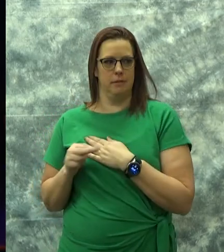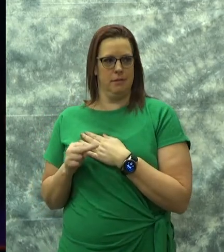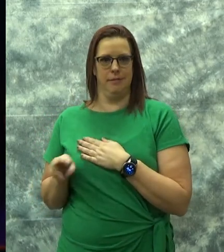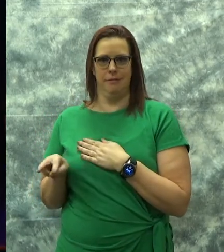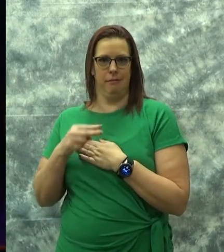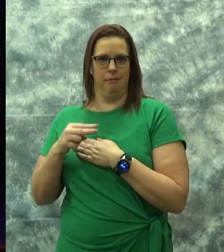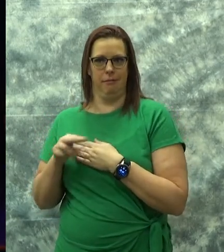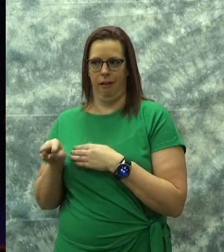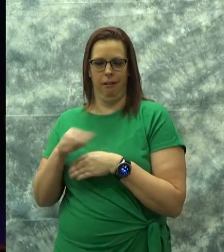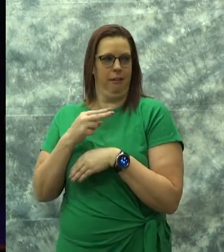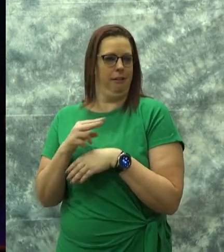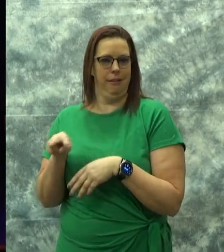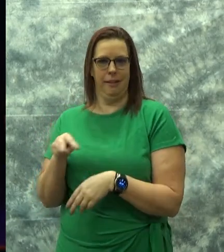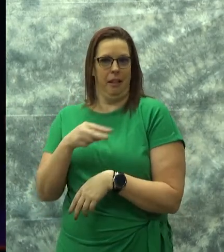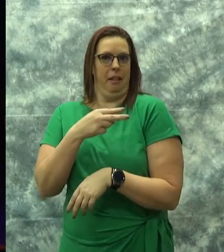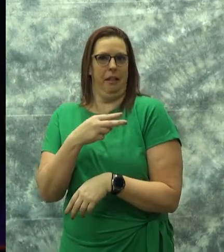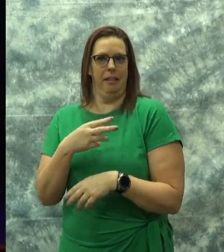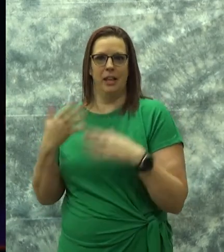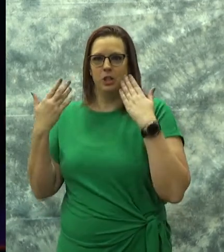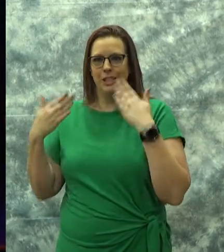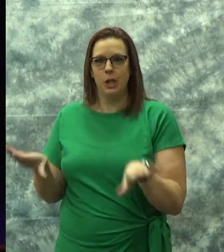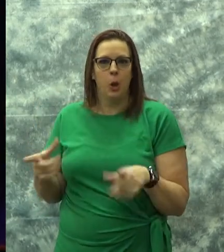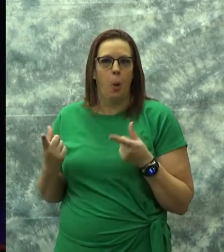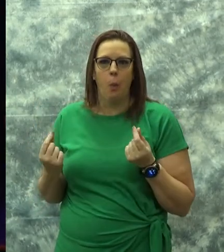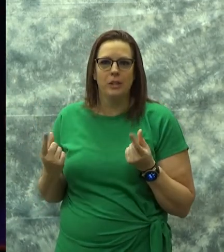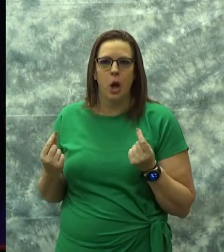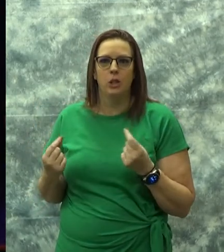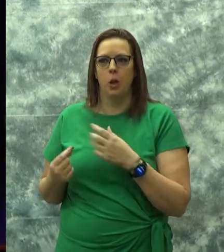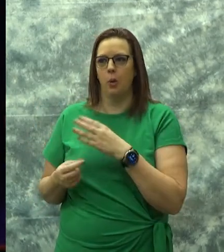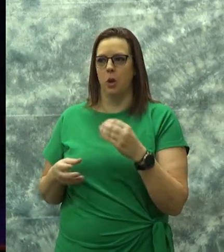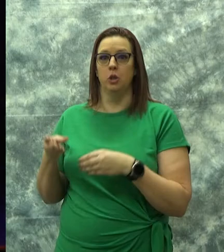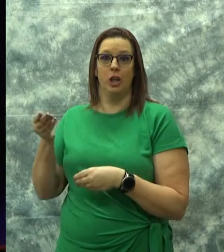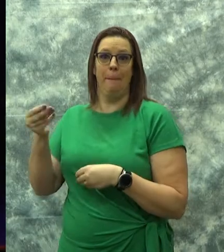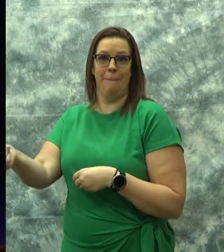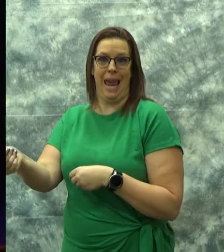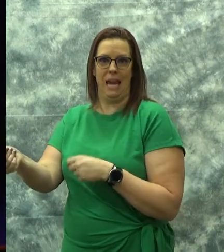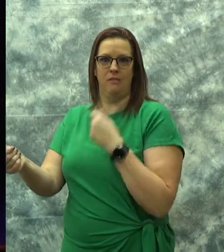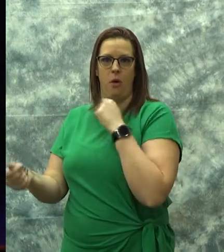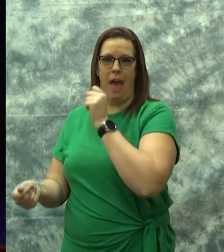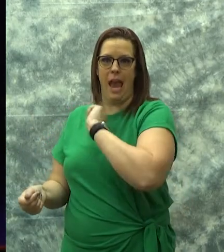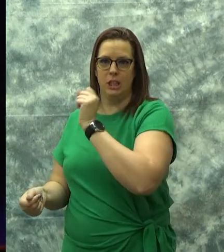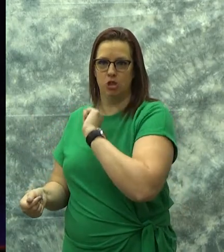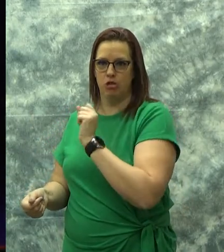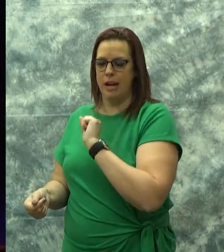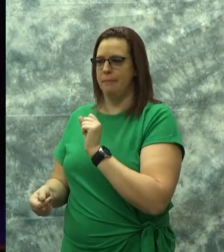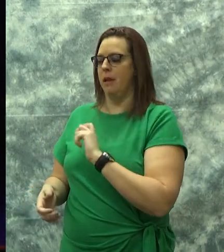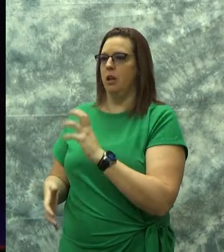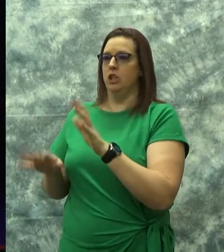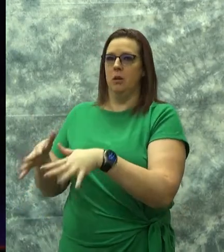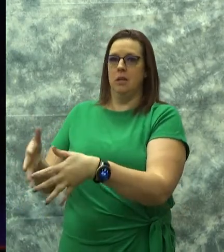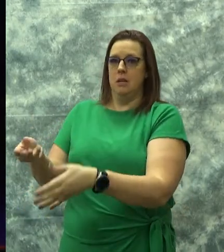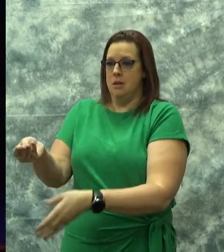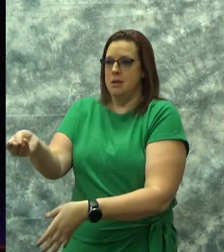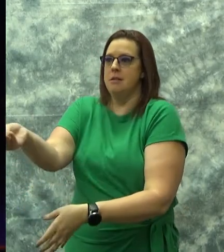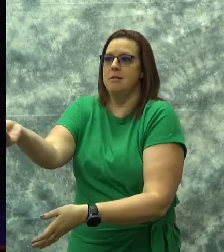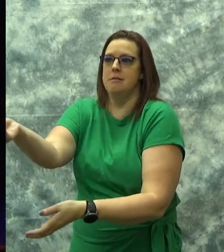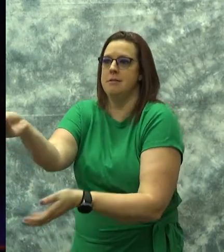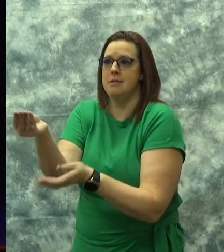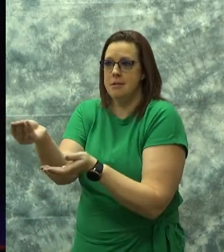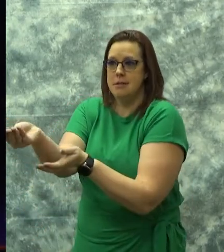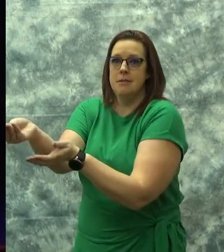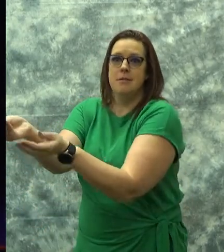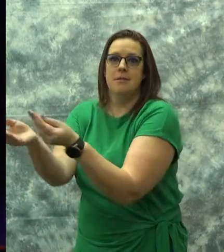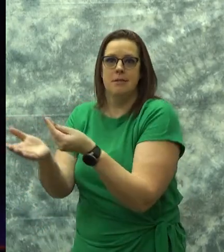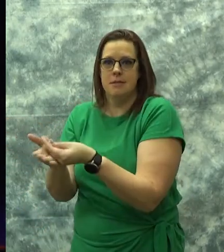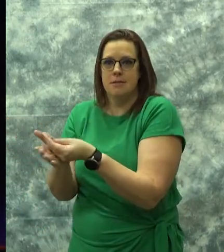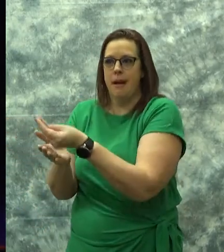kept kind of nervously looking over at him, and she didn't know what to do, and she paid for her ice cream and her hands were shaking, and he